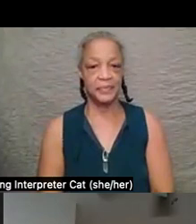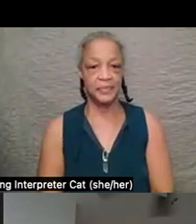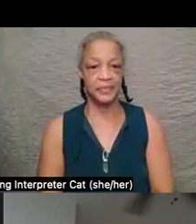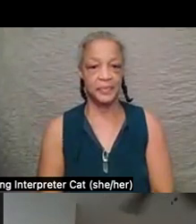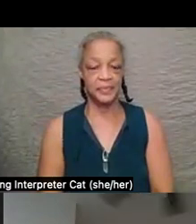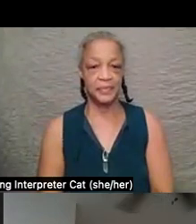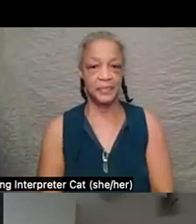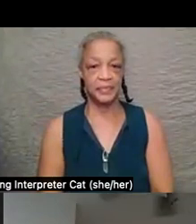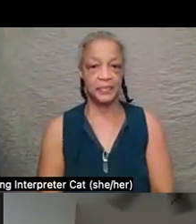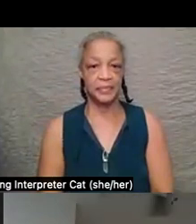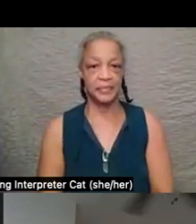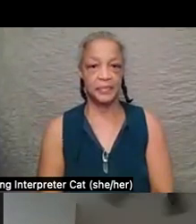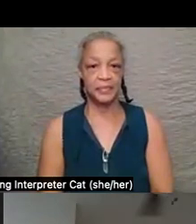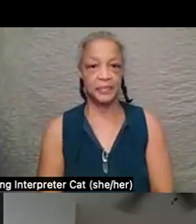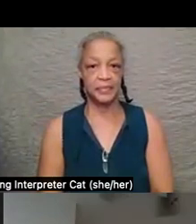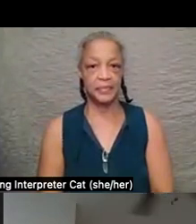Yeah.